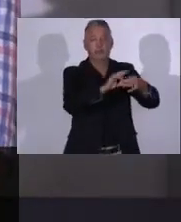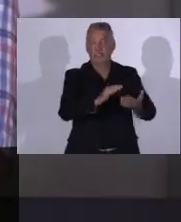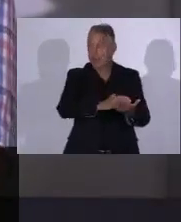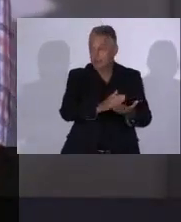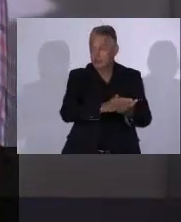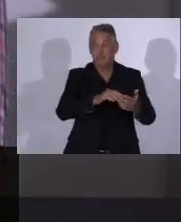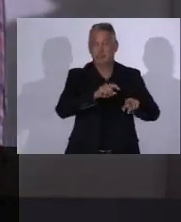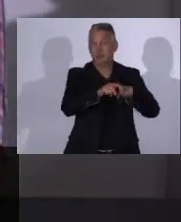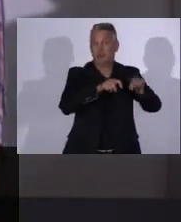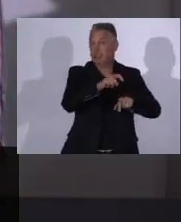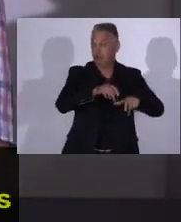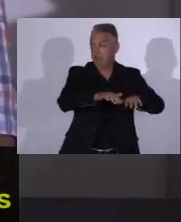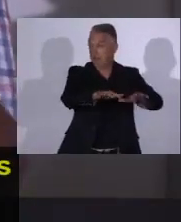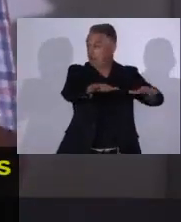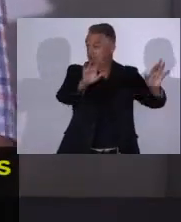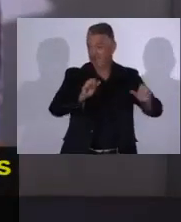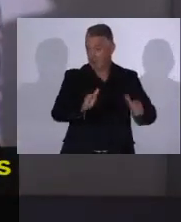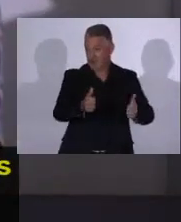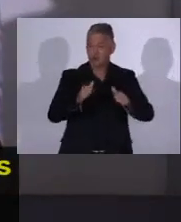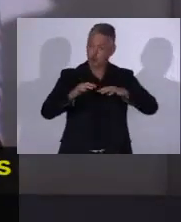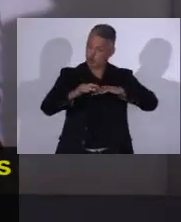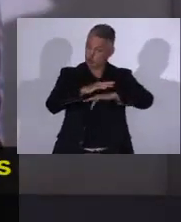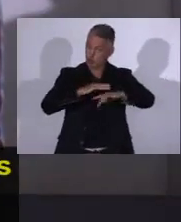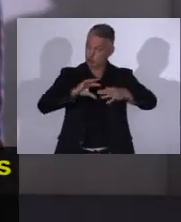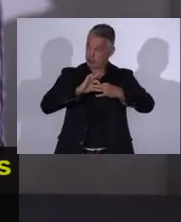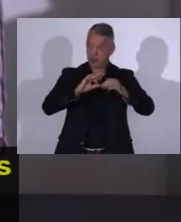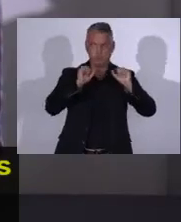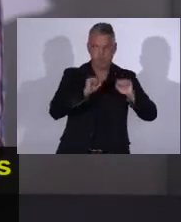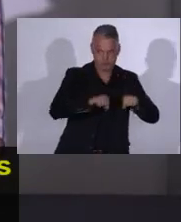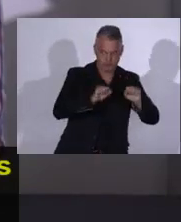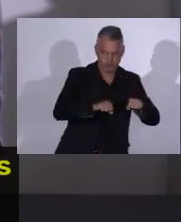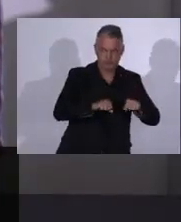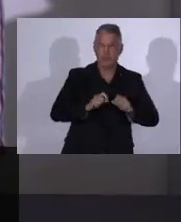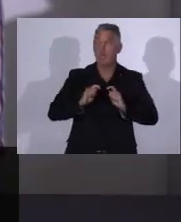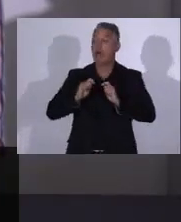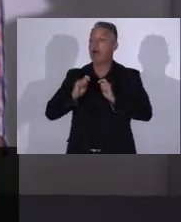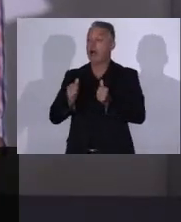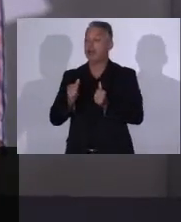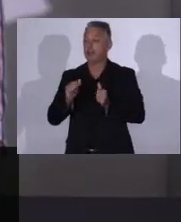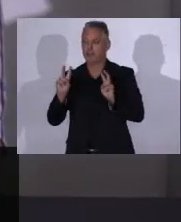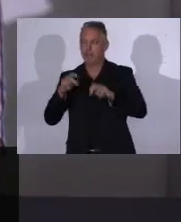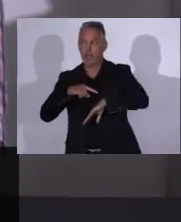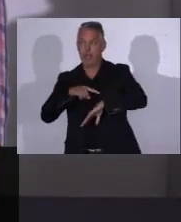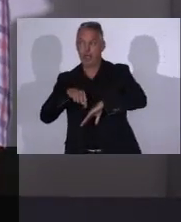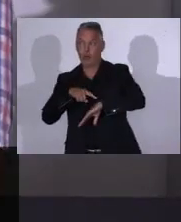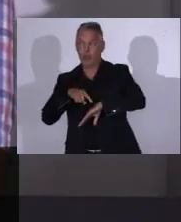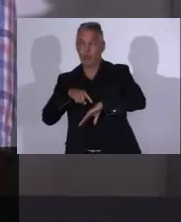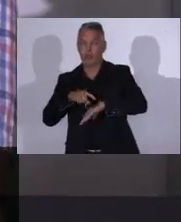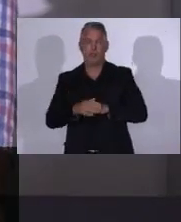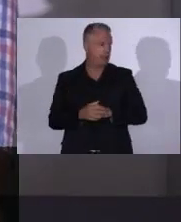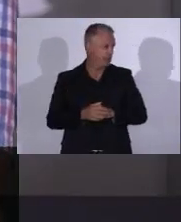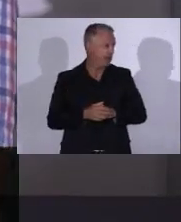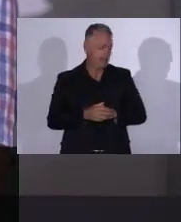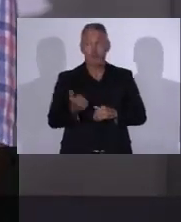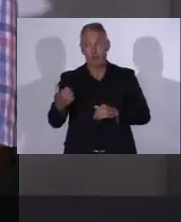whatnot. So from the point of view of social connection, absolutely. From the point of view of what happens after hours, you'll have to wait for the other video to come